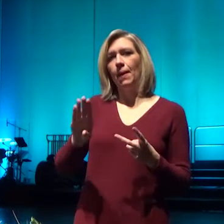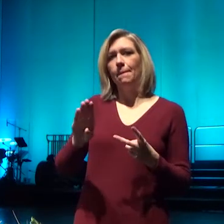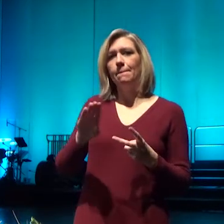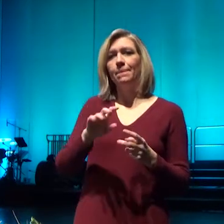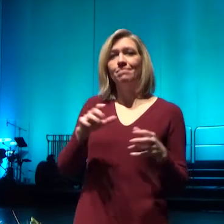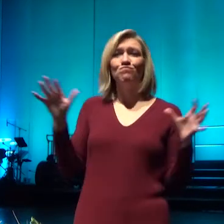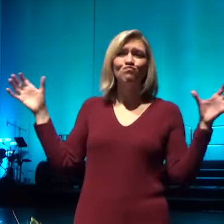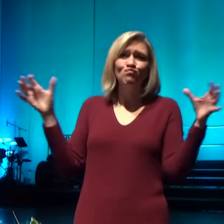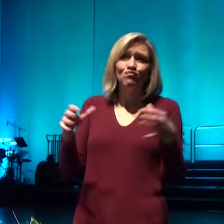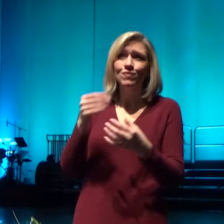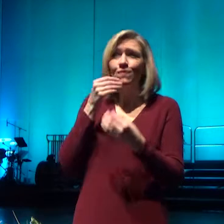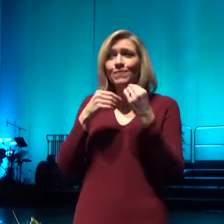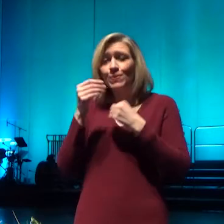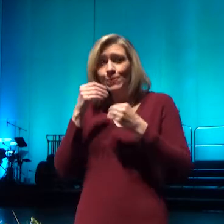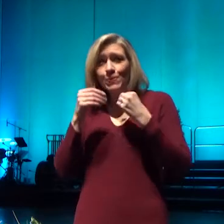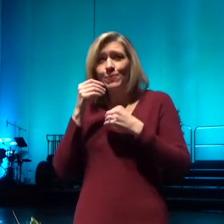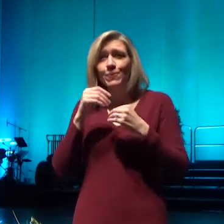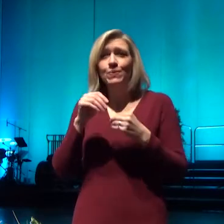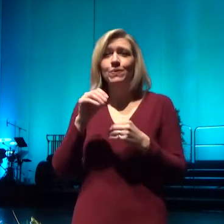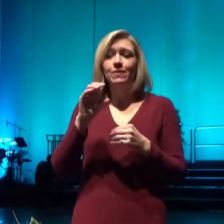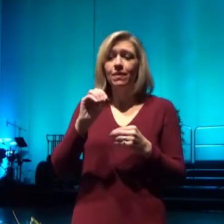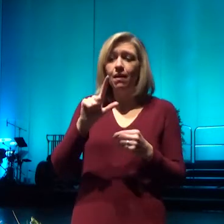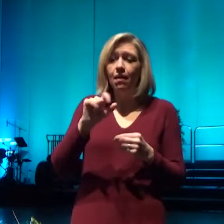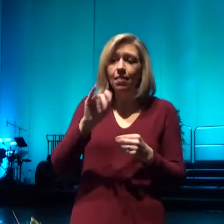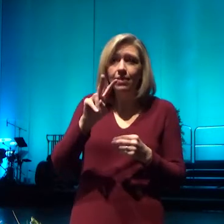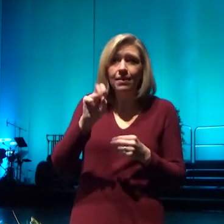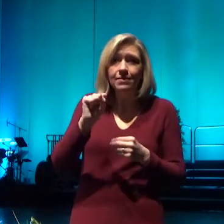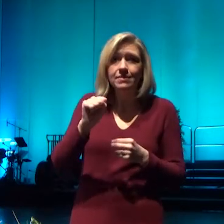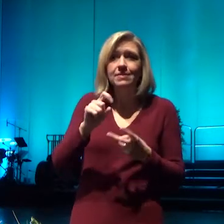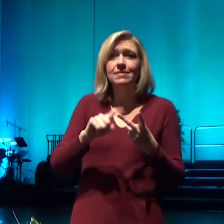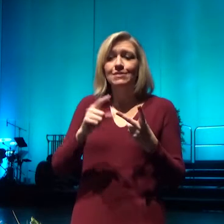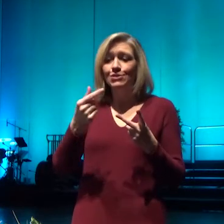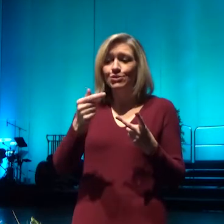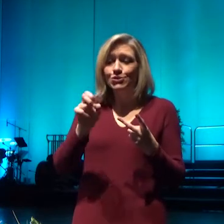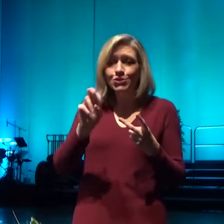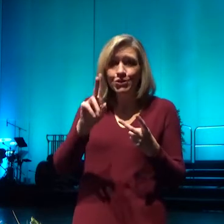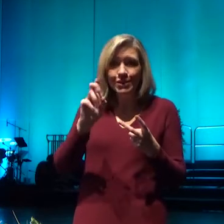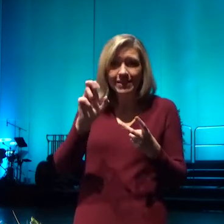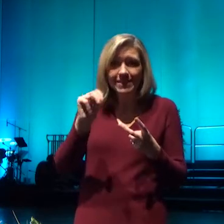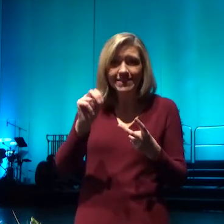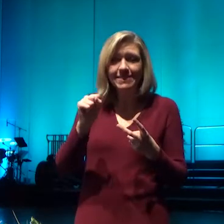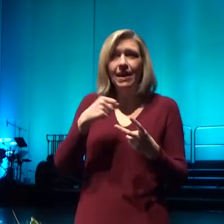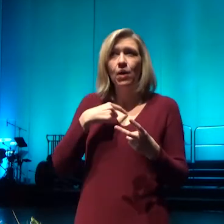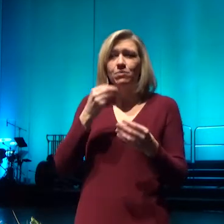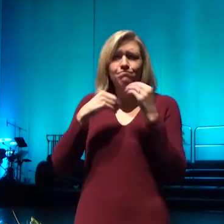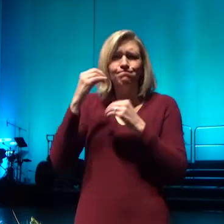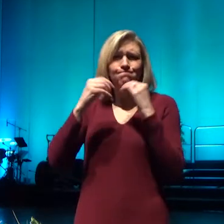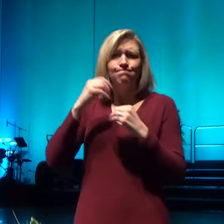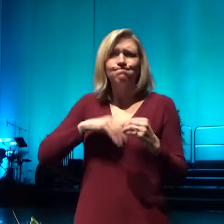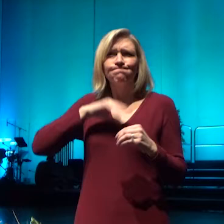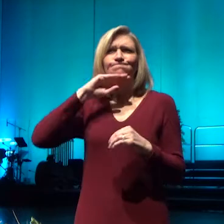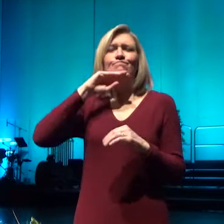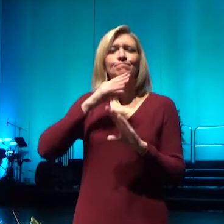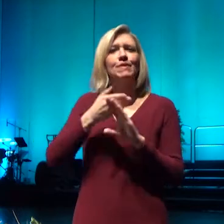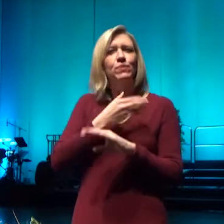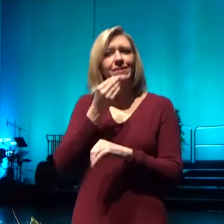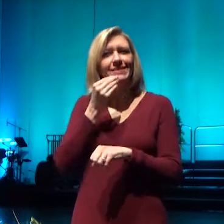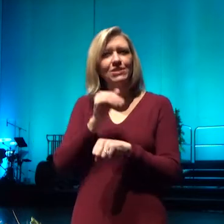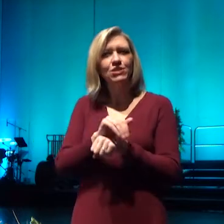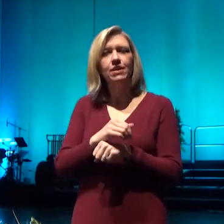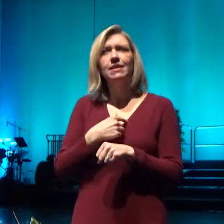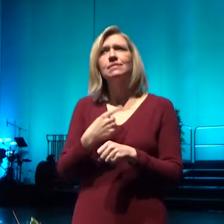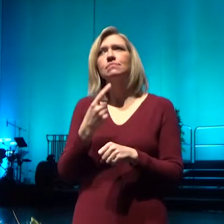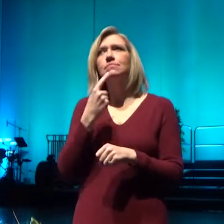food. And I would eat all the relish tray, the olives and the gherkins, and get too full before dinner and all of that. And I just miss